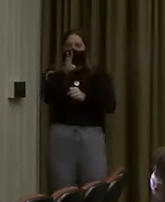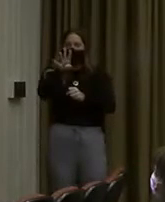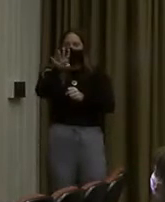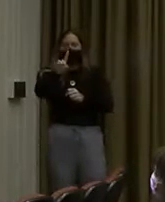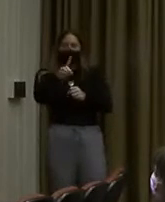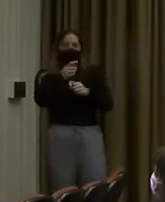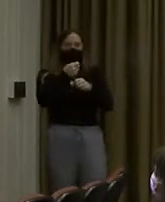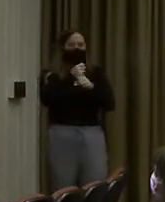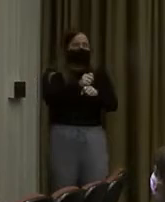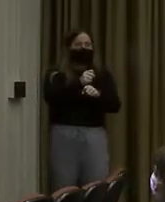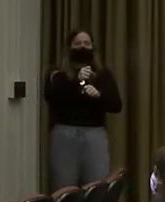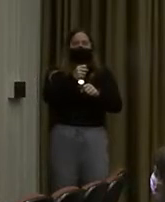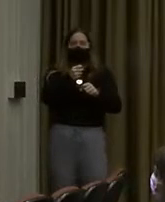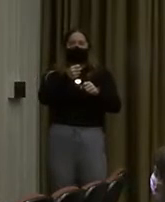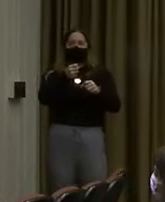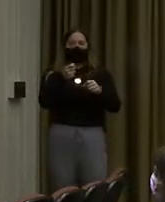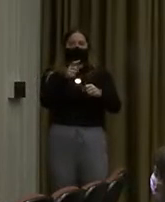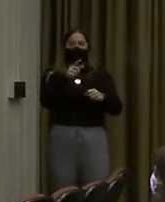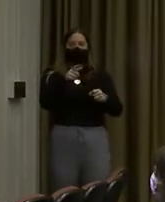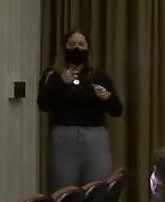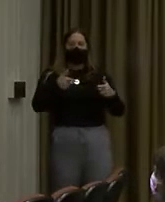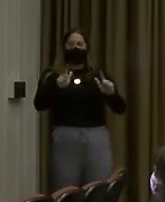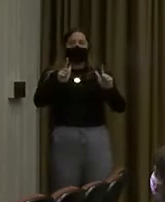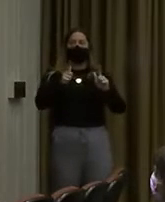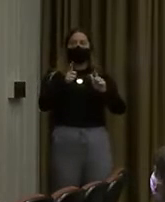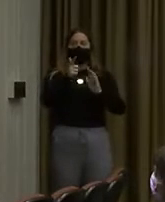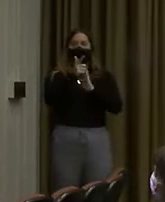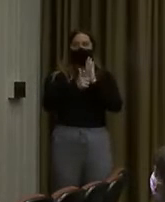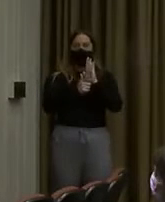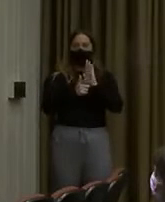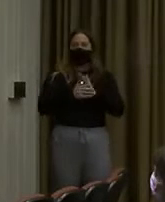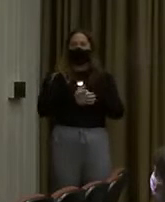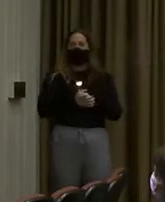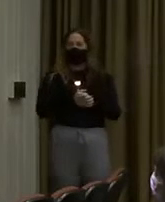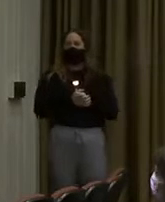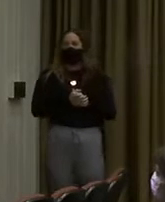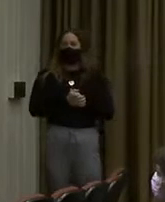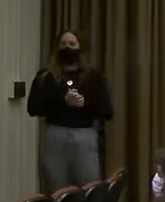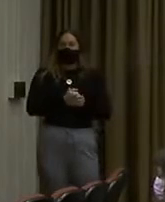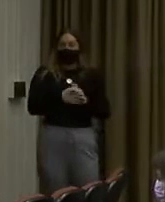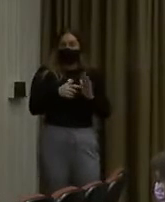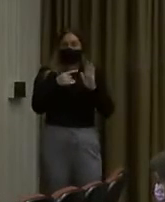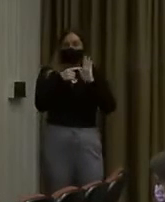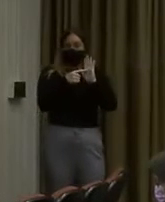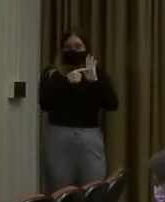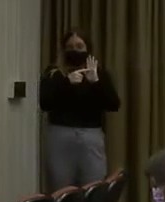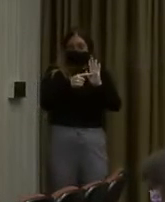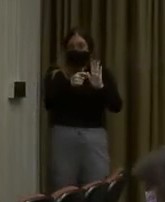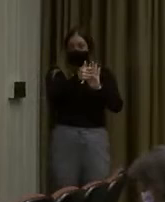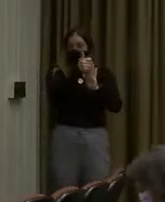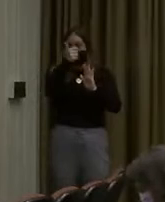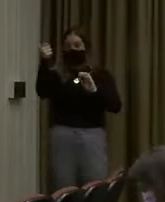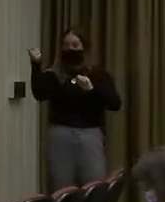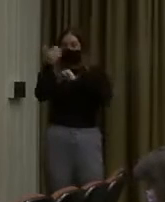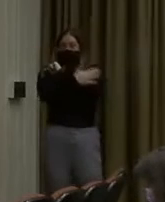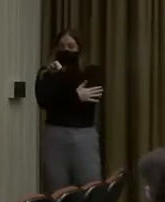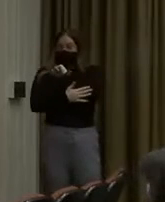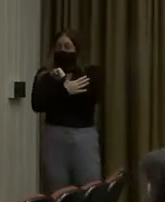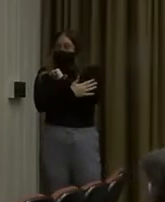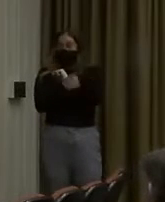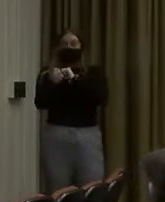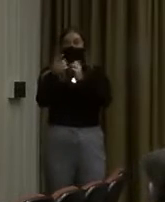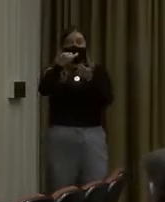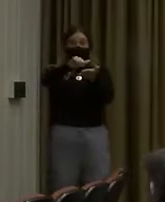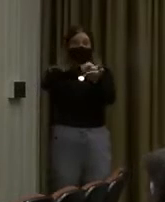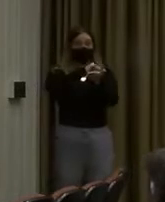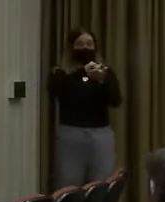the Bodies of Liberties Law. This law was then used as a template for other colonies. So New